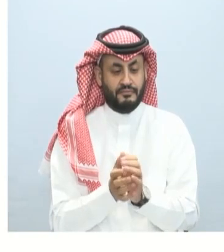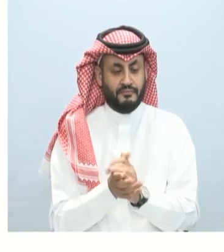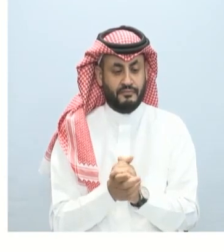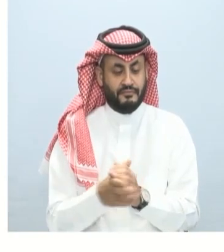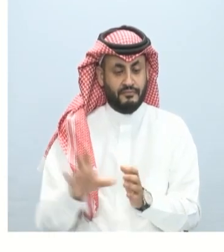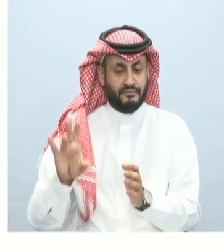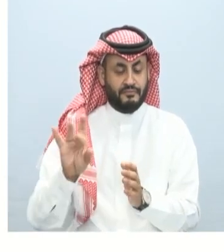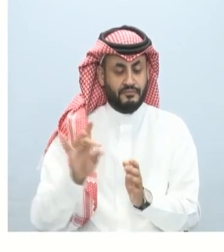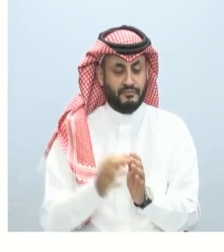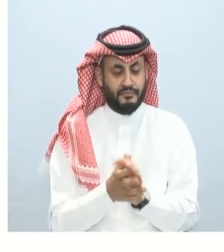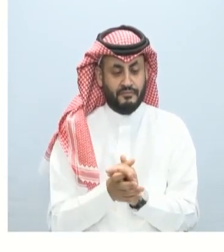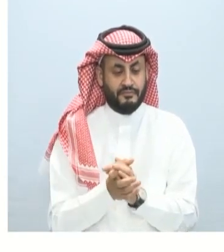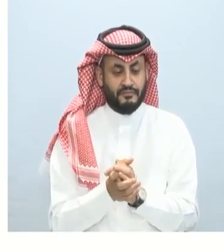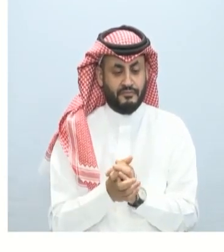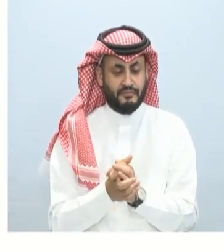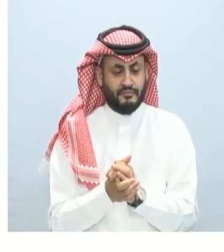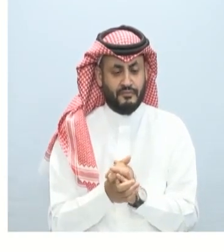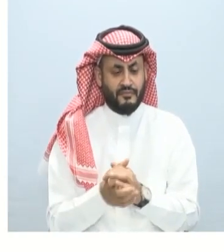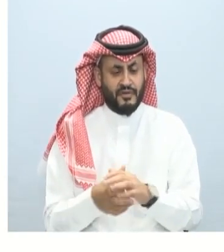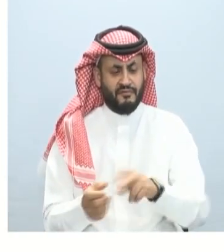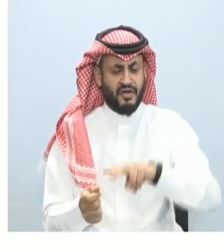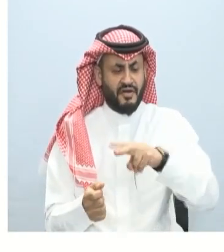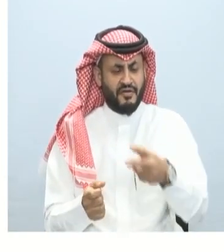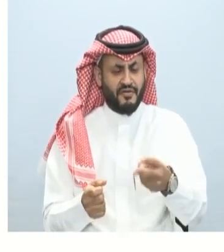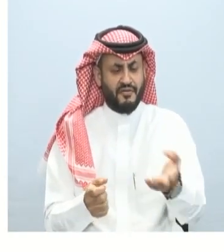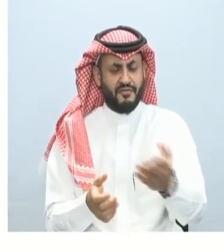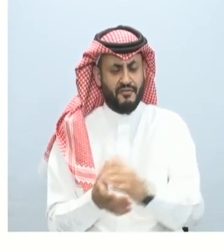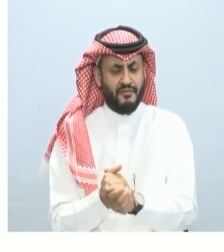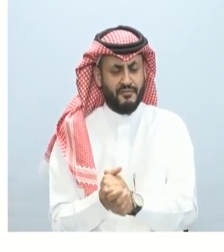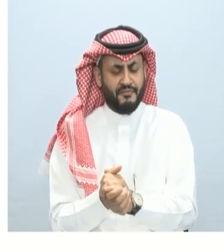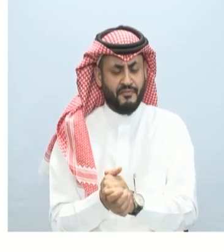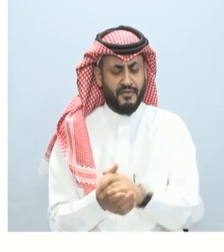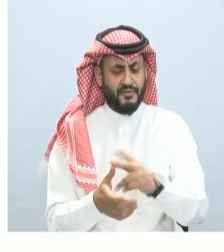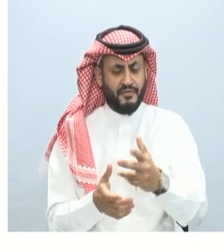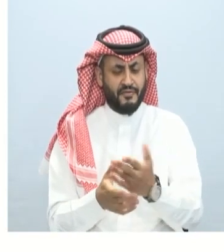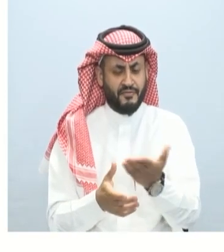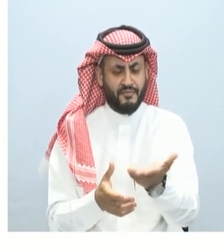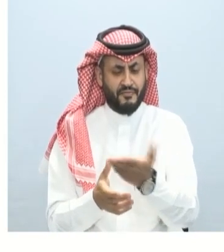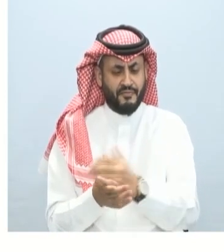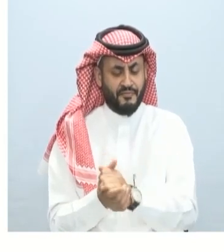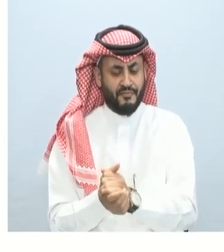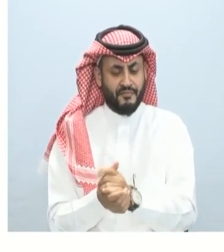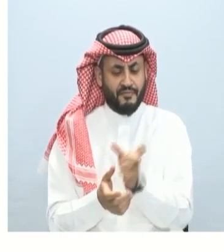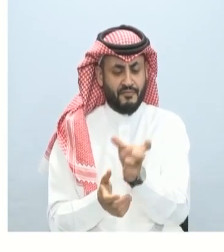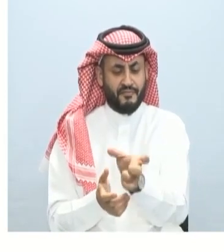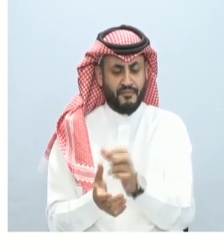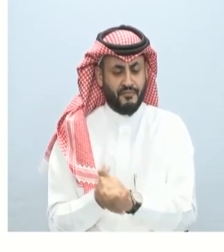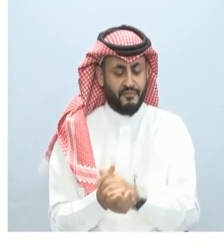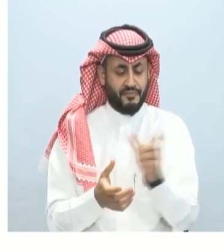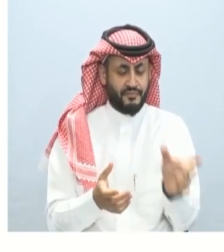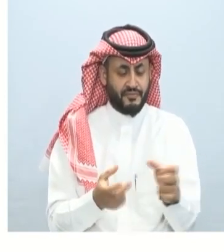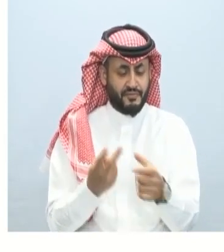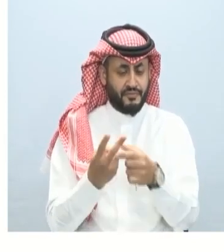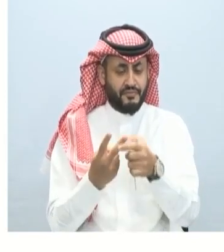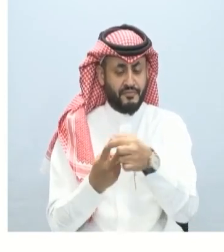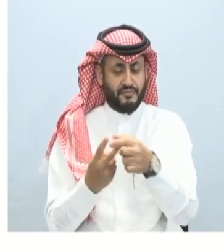The word change can mean coins to become different. So we have here the word change can mean blank coins, blank to